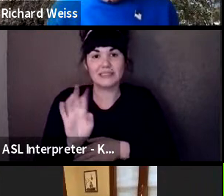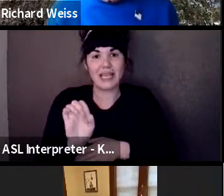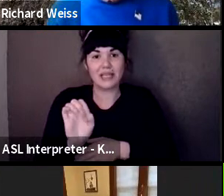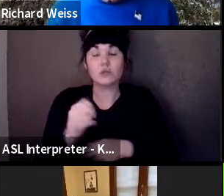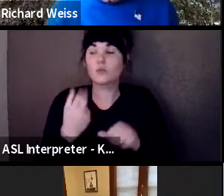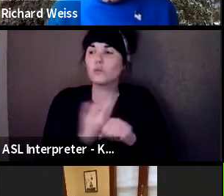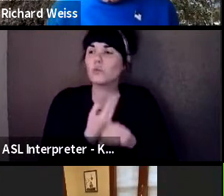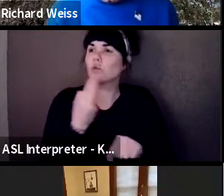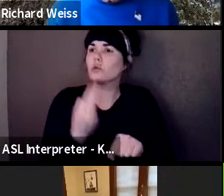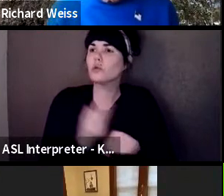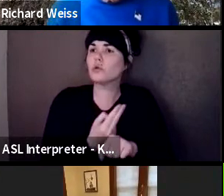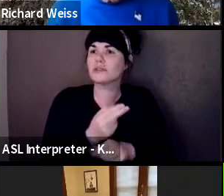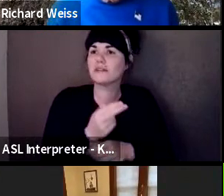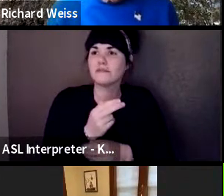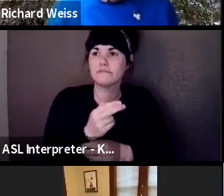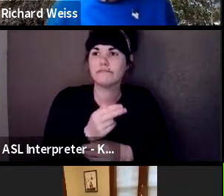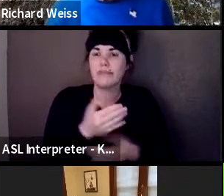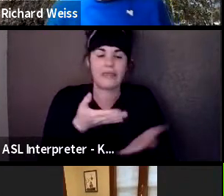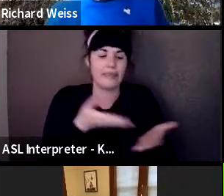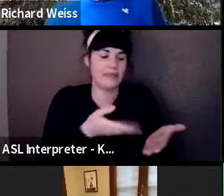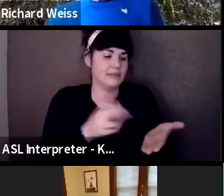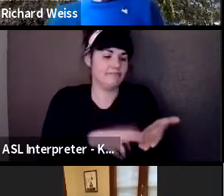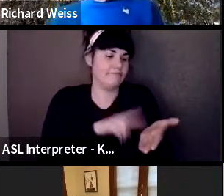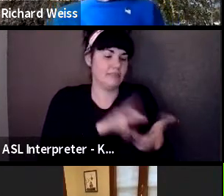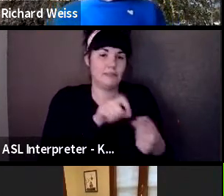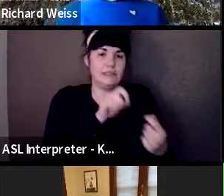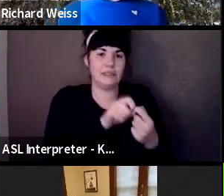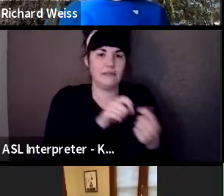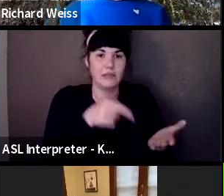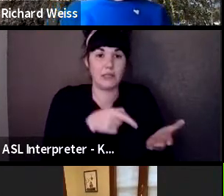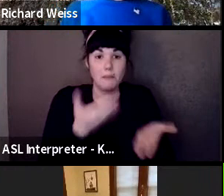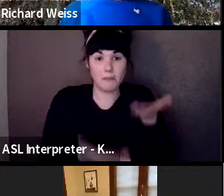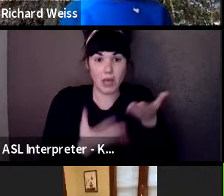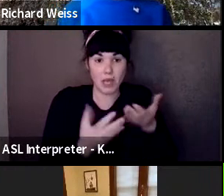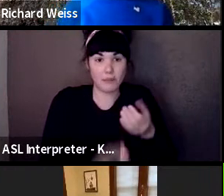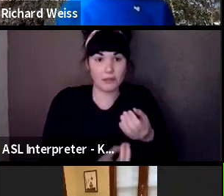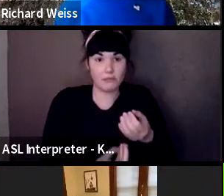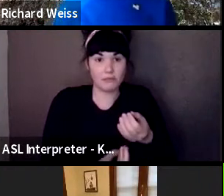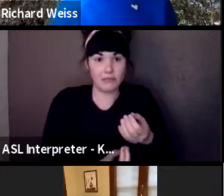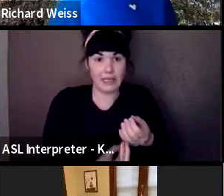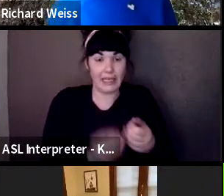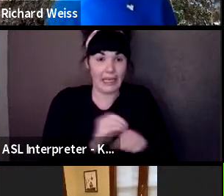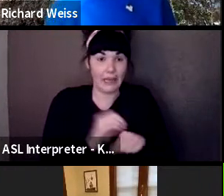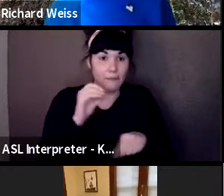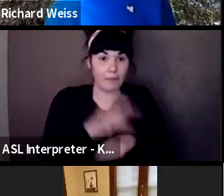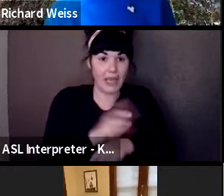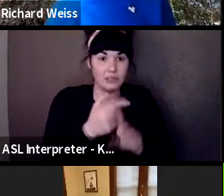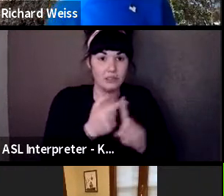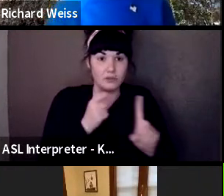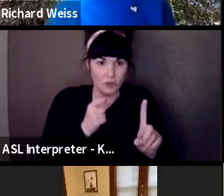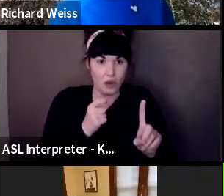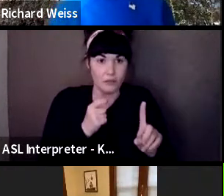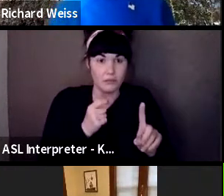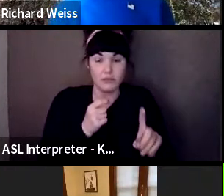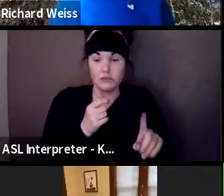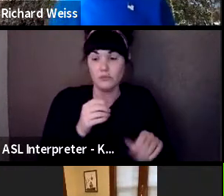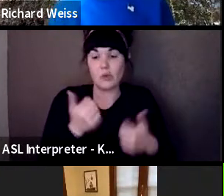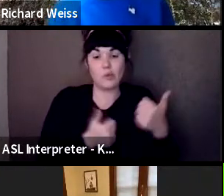this particular contract may also be impacted by the firm that is retained for litigation